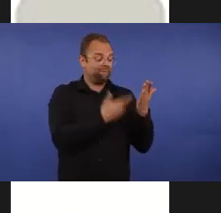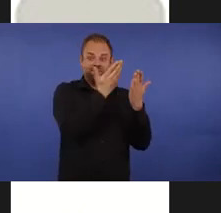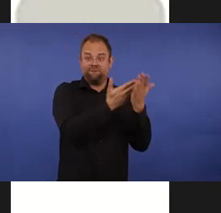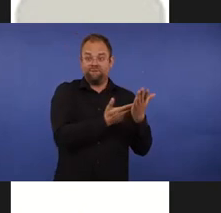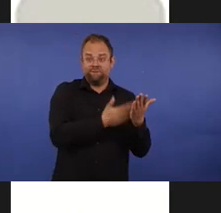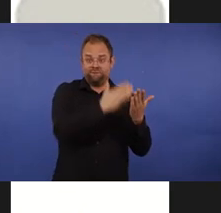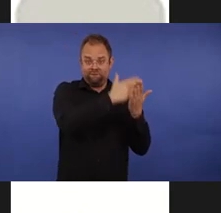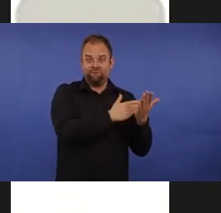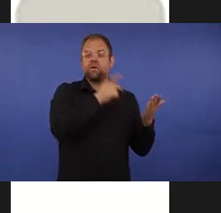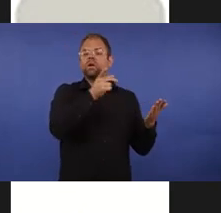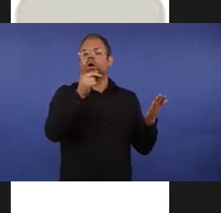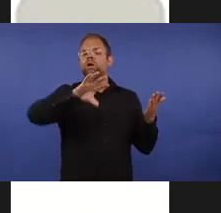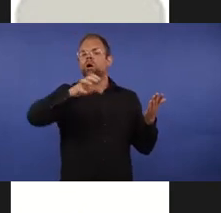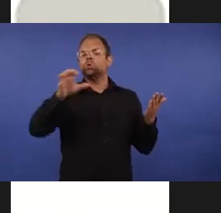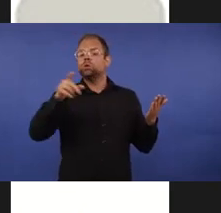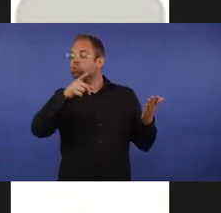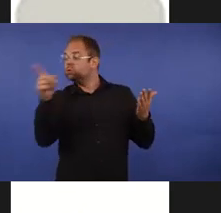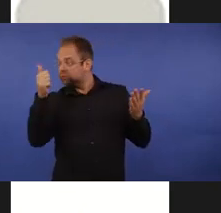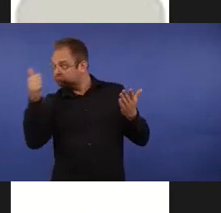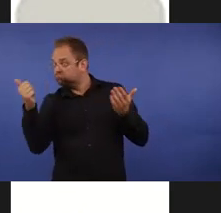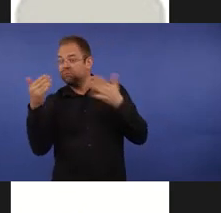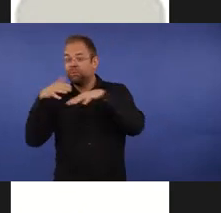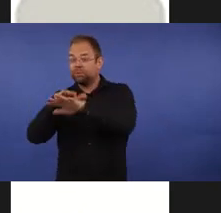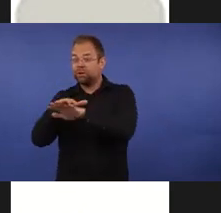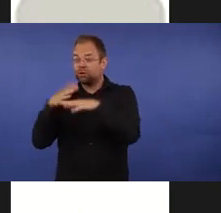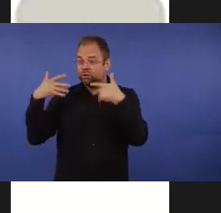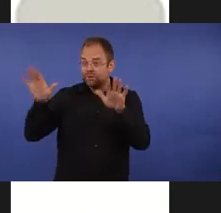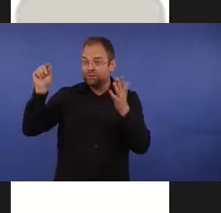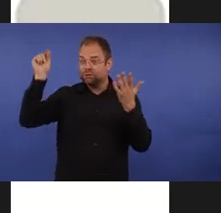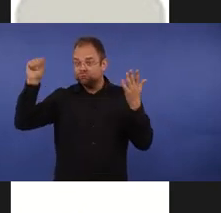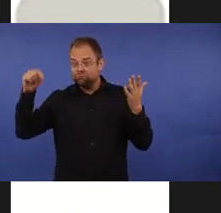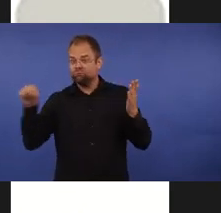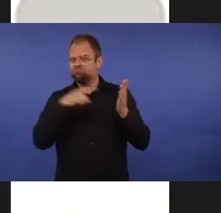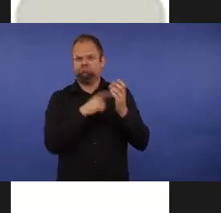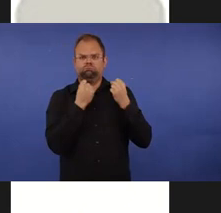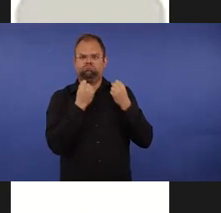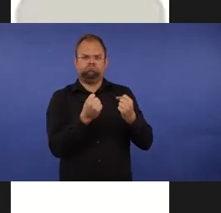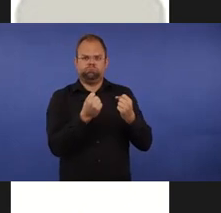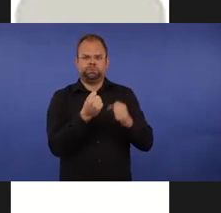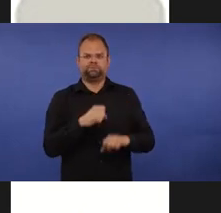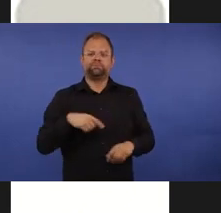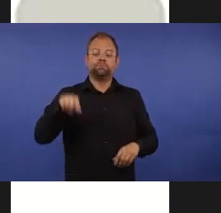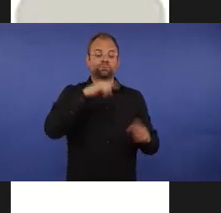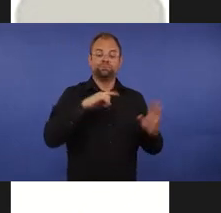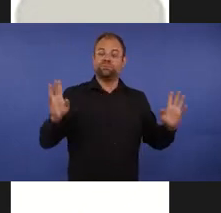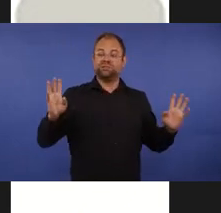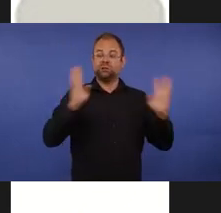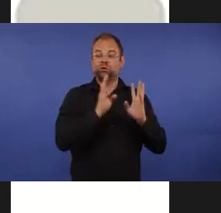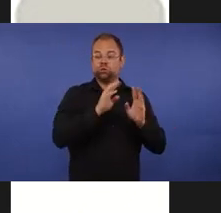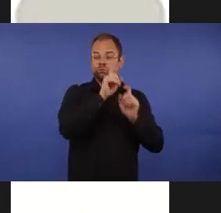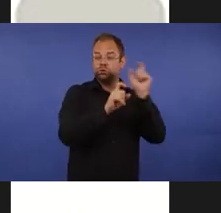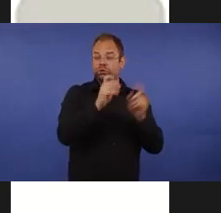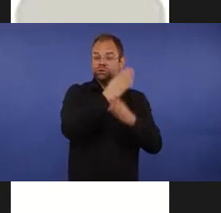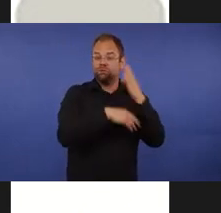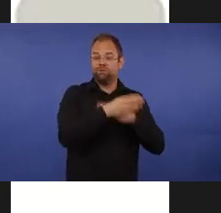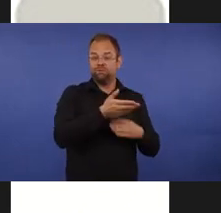to make recommendations, since they are much closer to reality than the reports of the states. Each